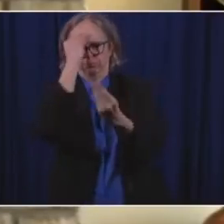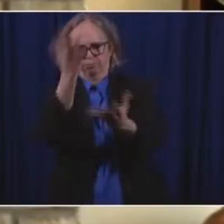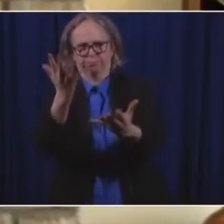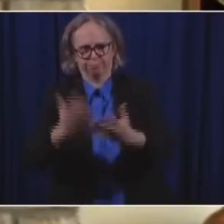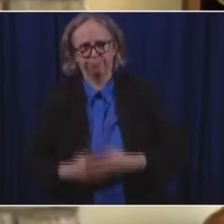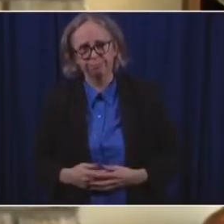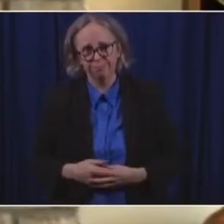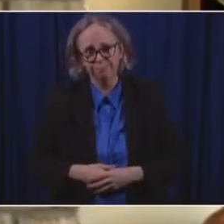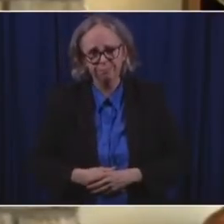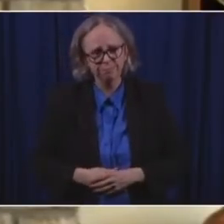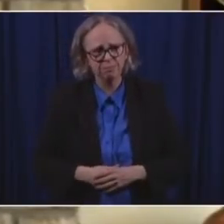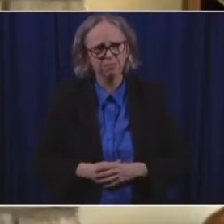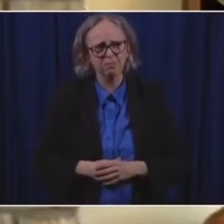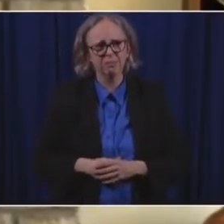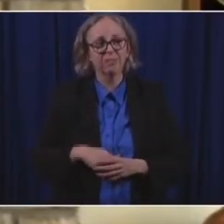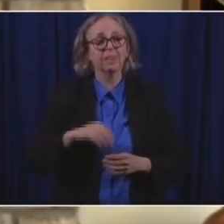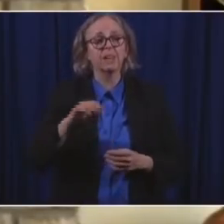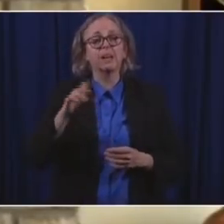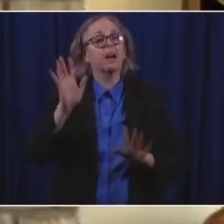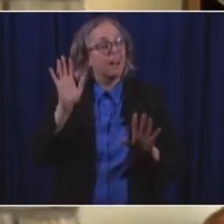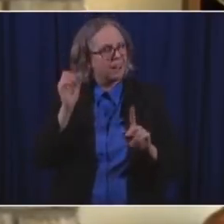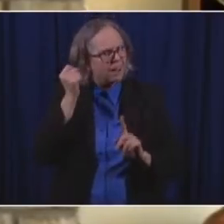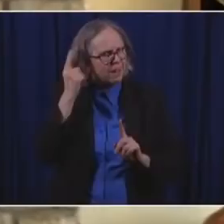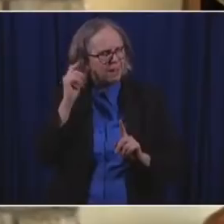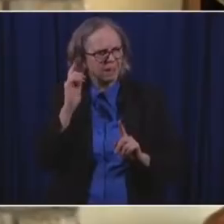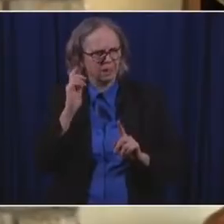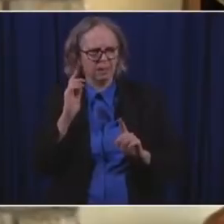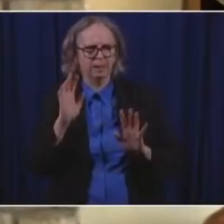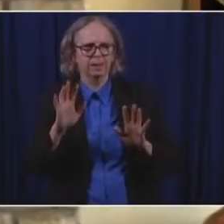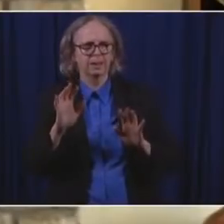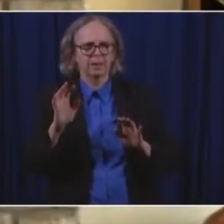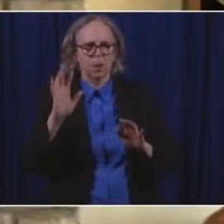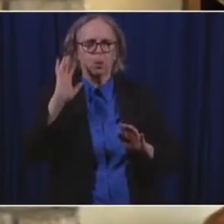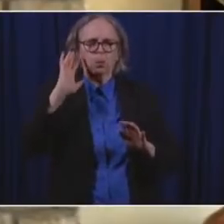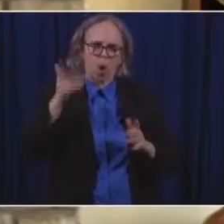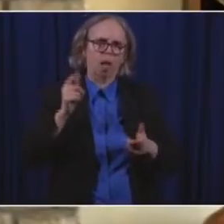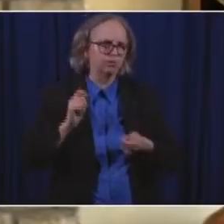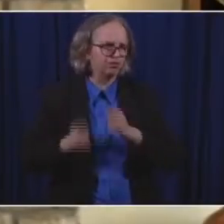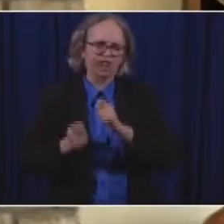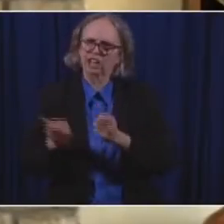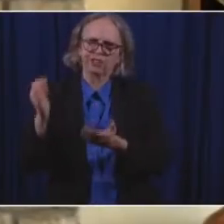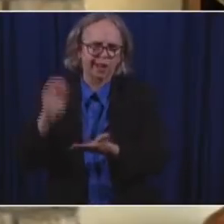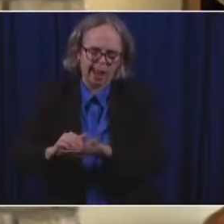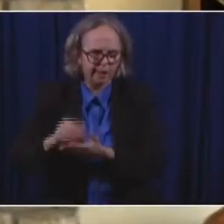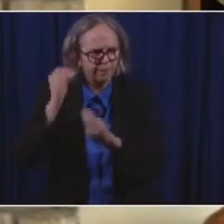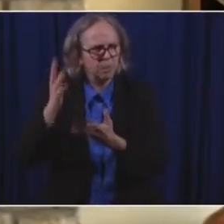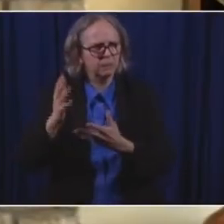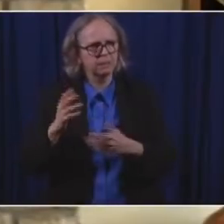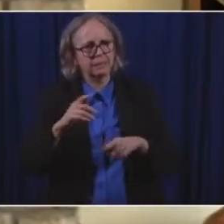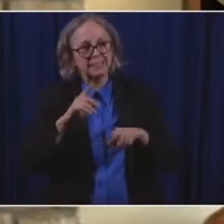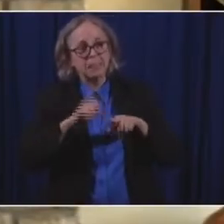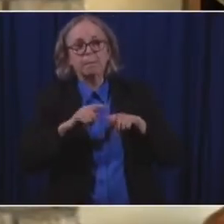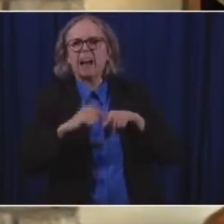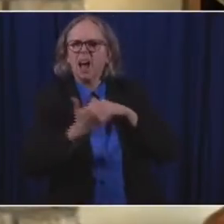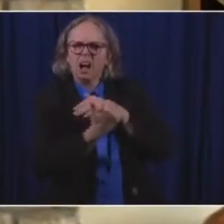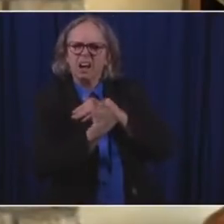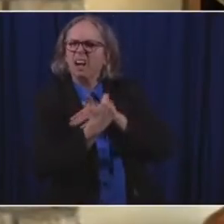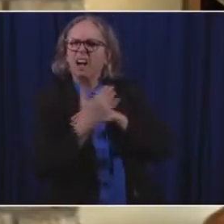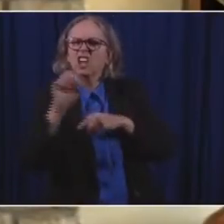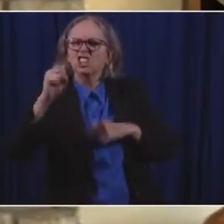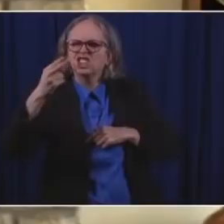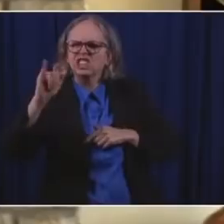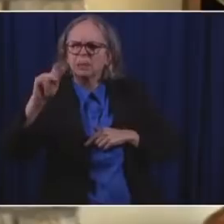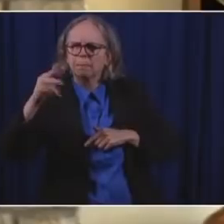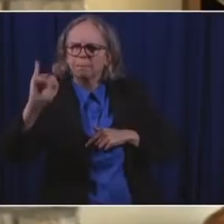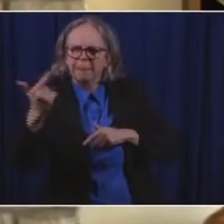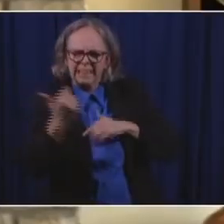It is our understanding, again, this is subject to change, subject to shipment, and we're just trying to provide